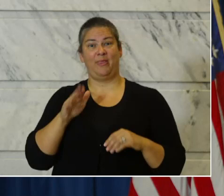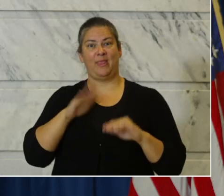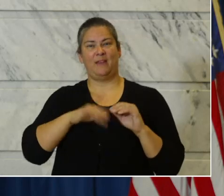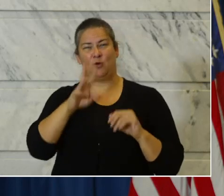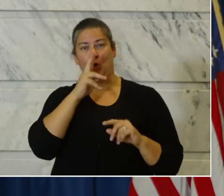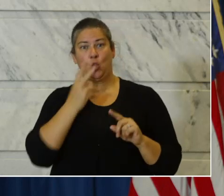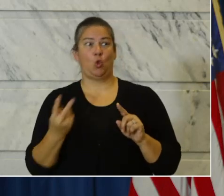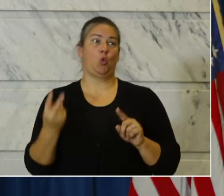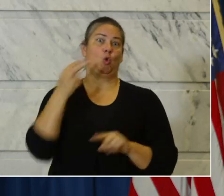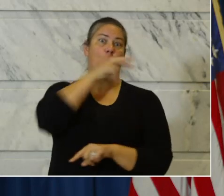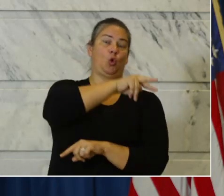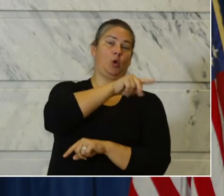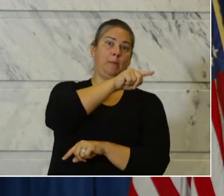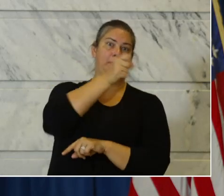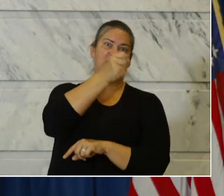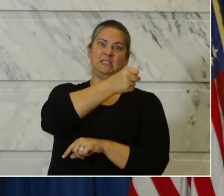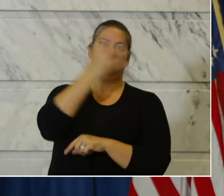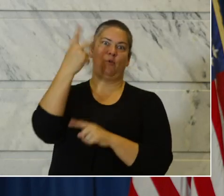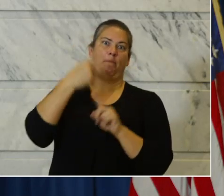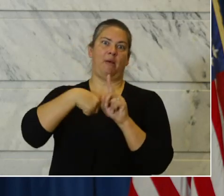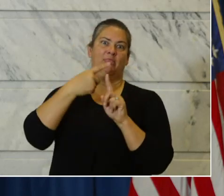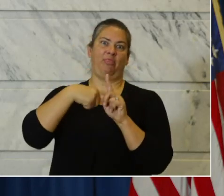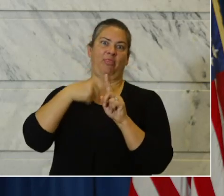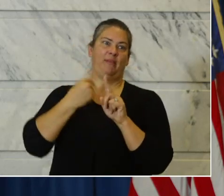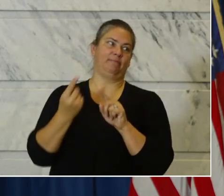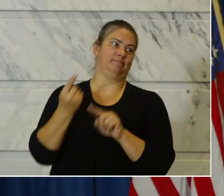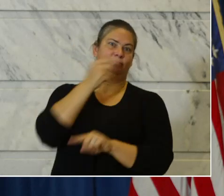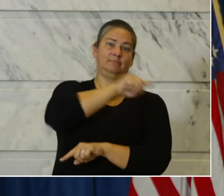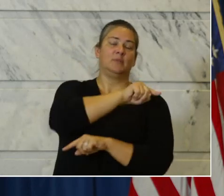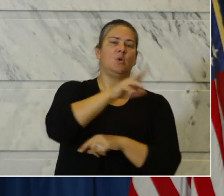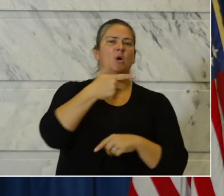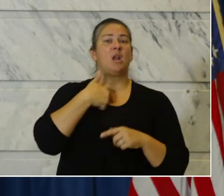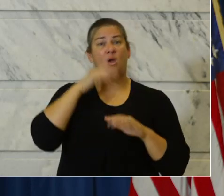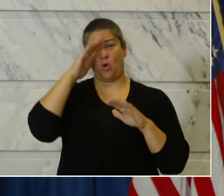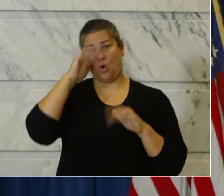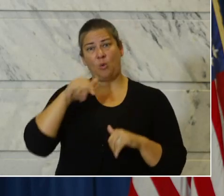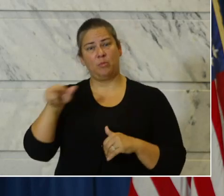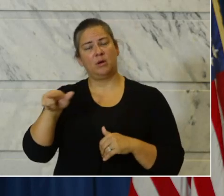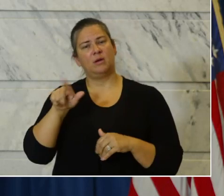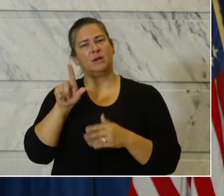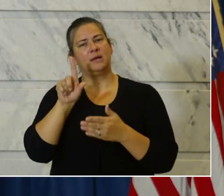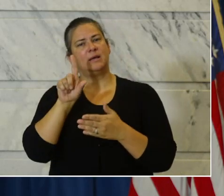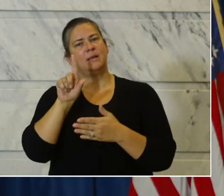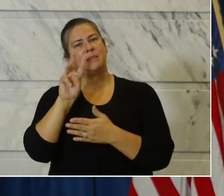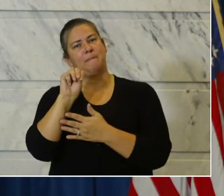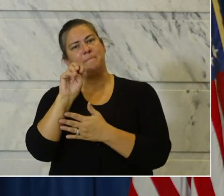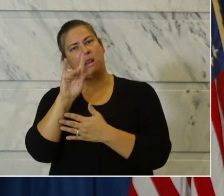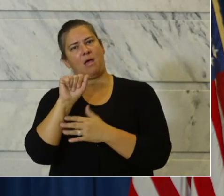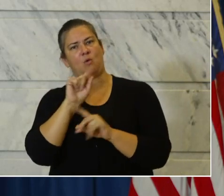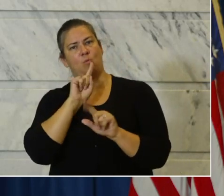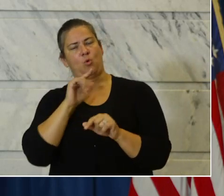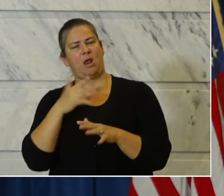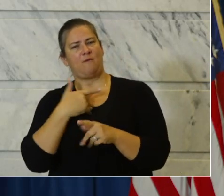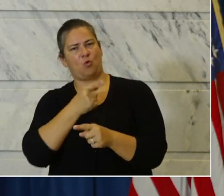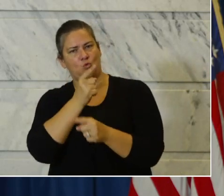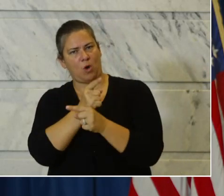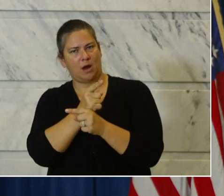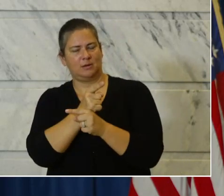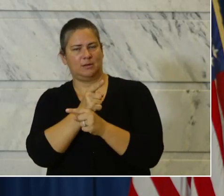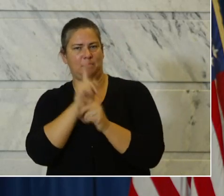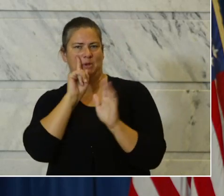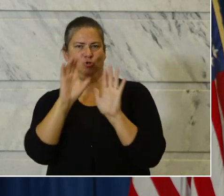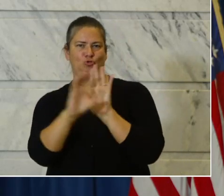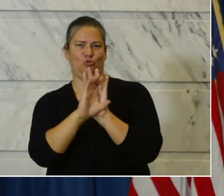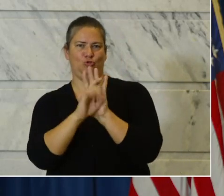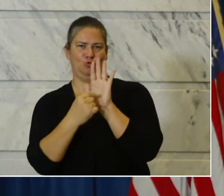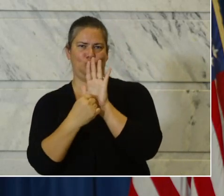back many months. And I do hope that the media presents an accurate picture of that when